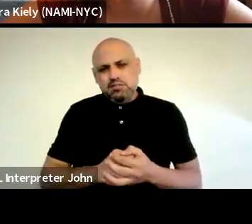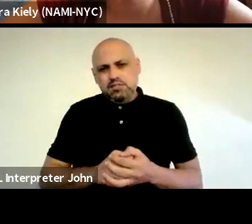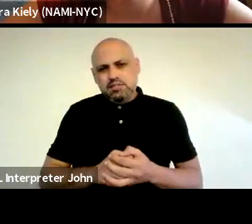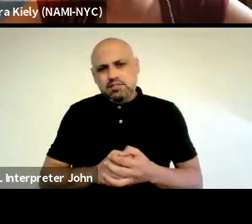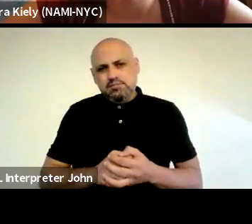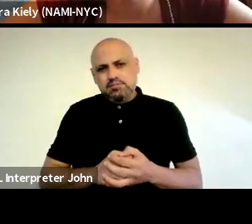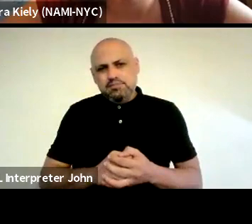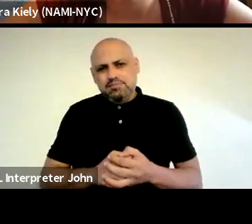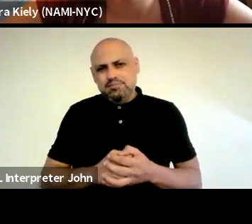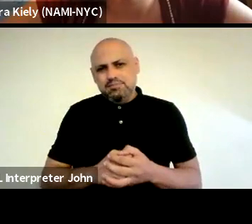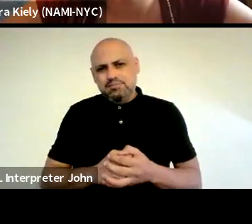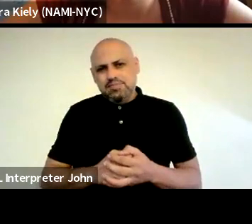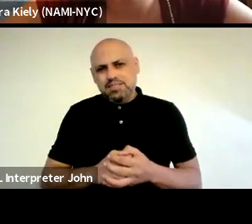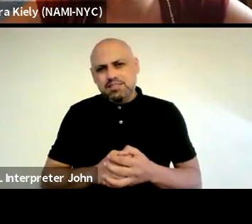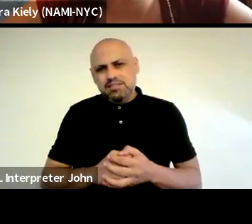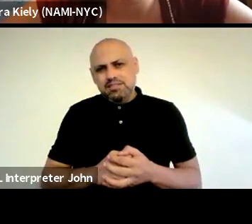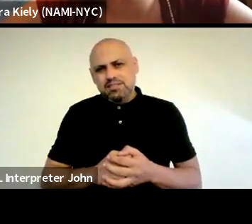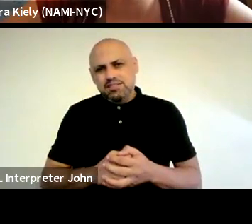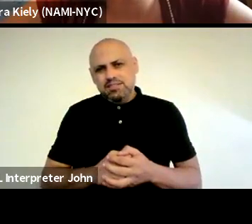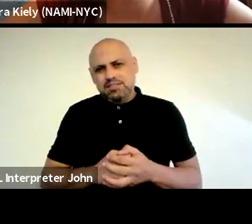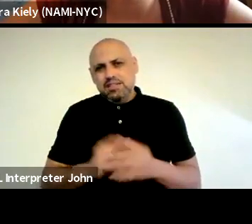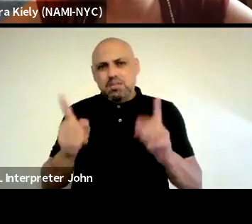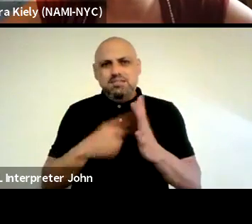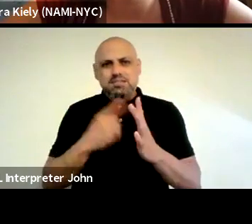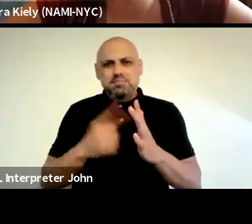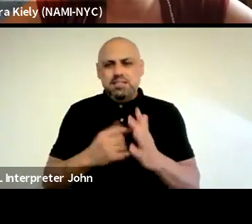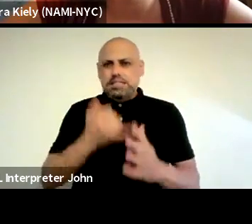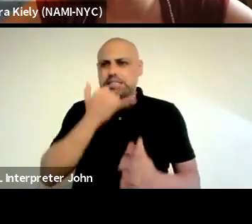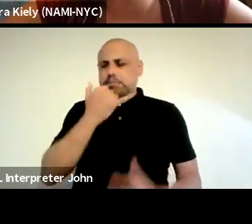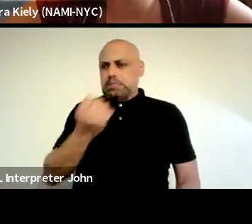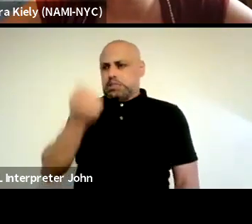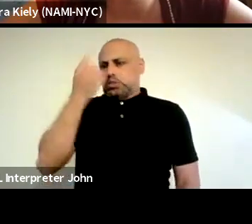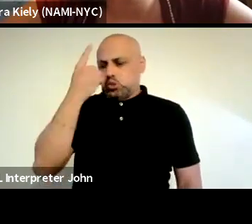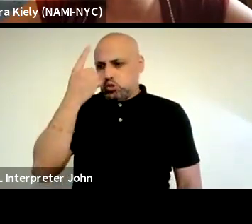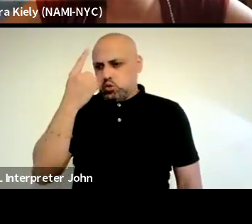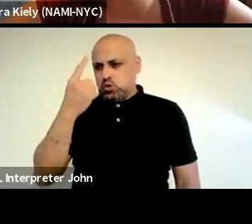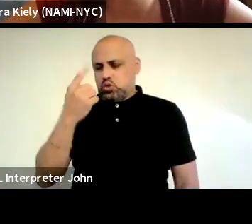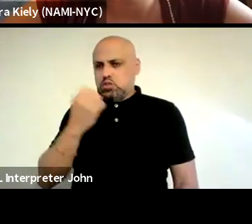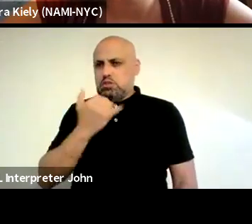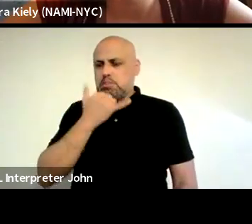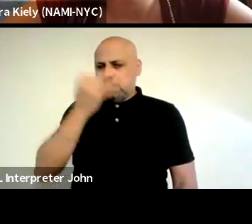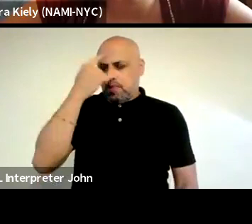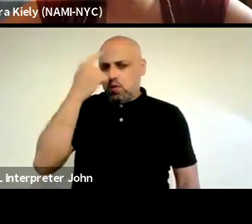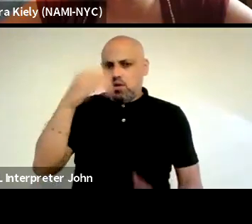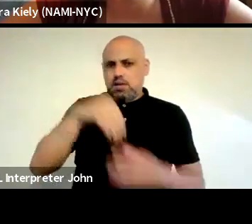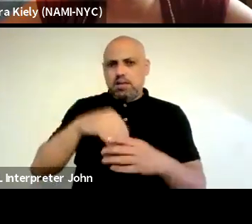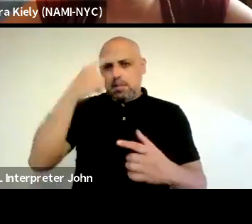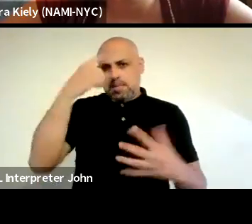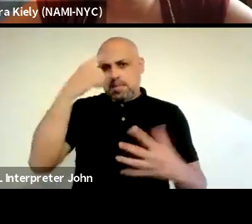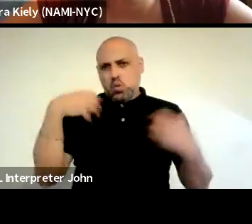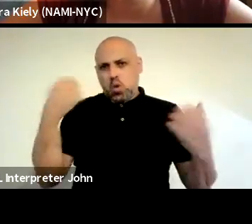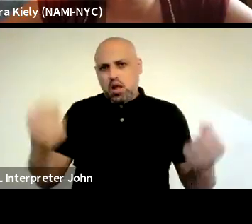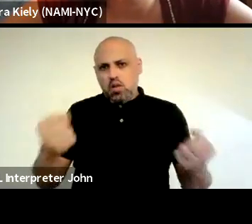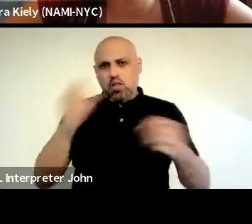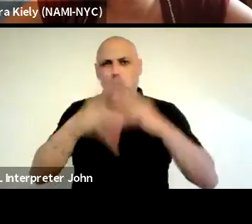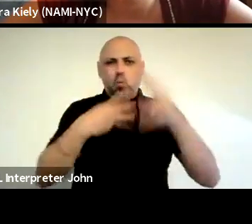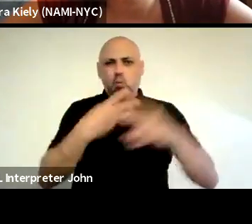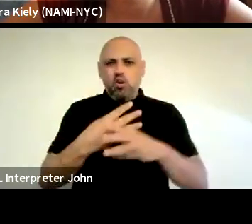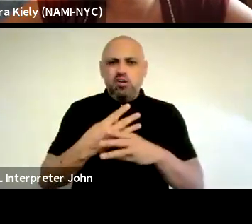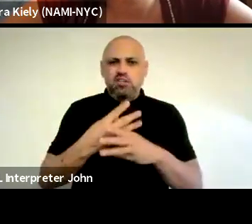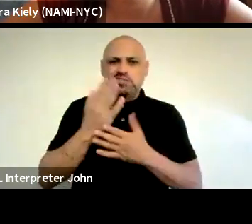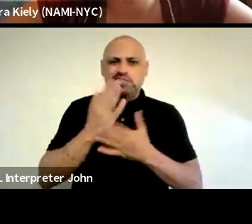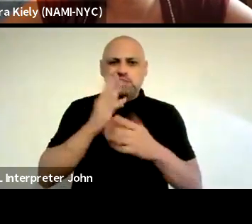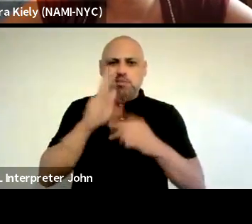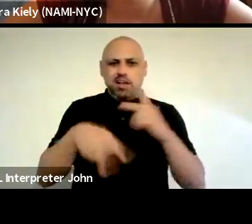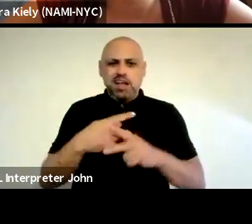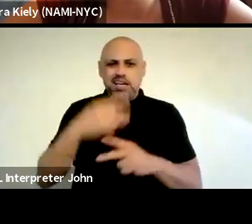But it was sometimes misconstrued in the mental health world as some form of